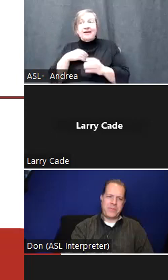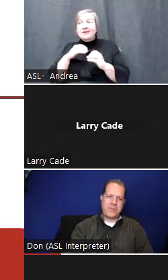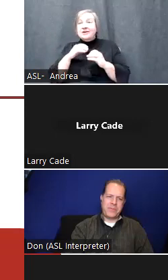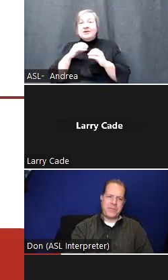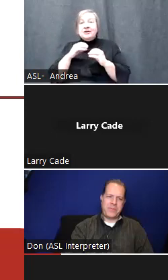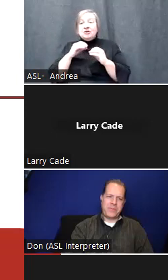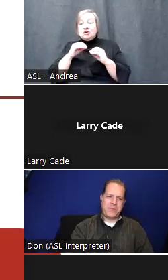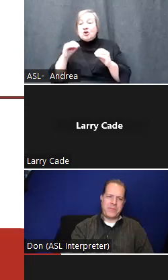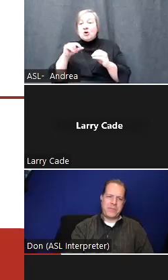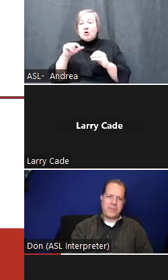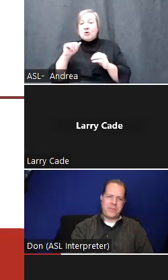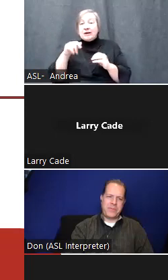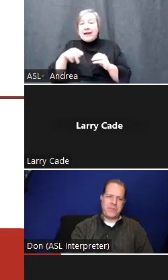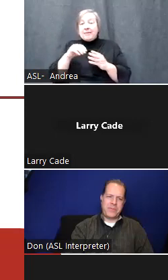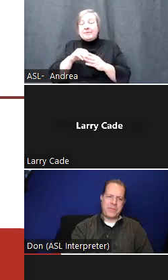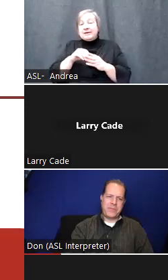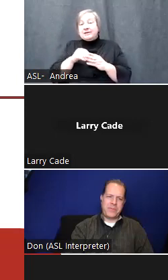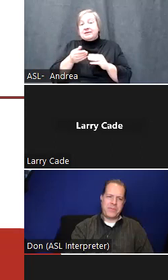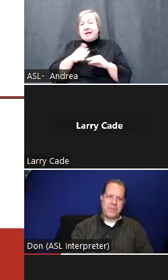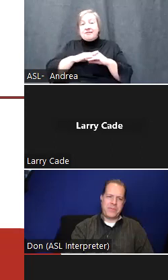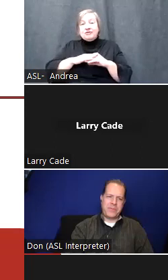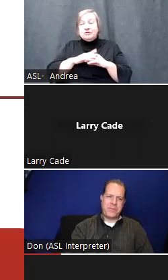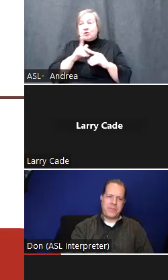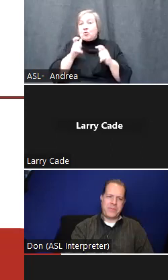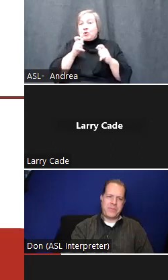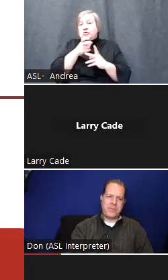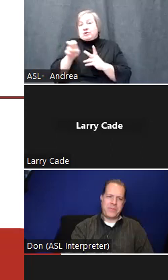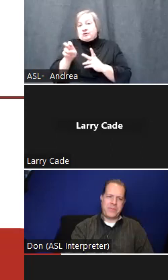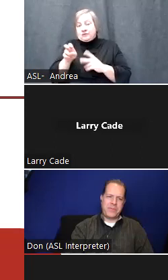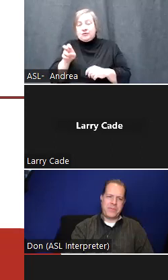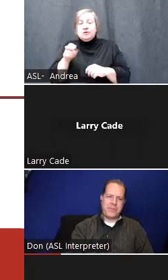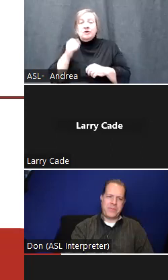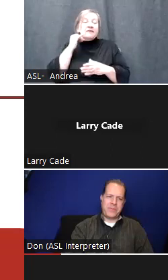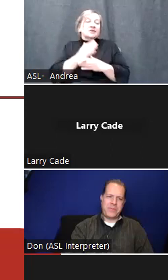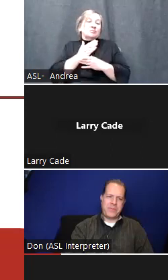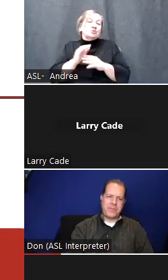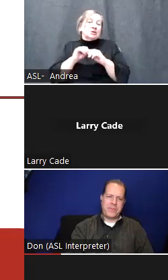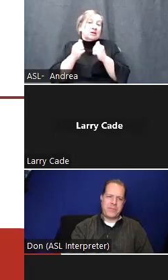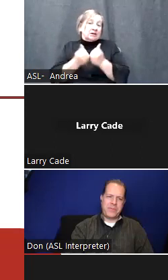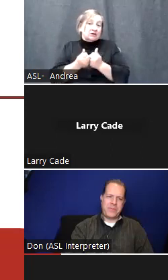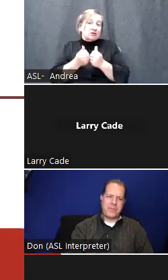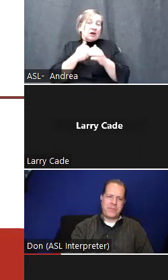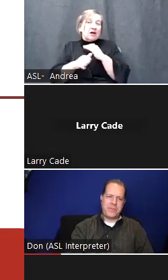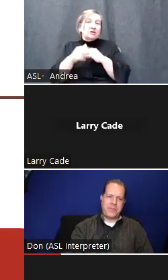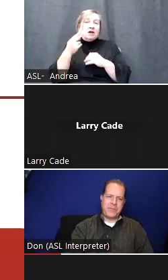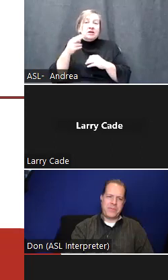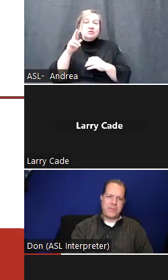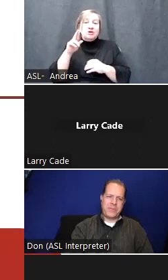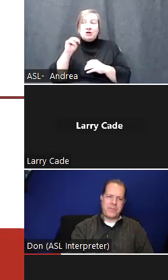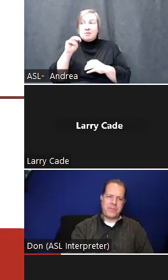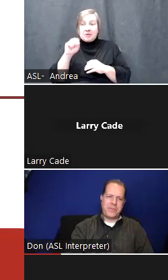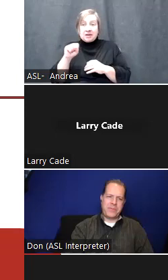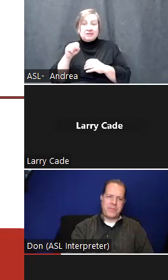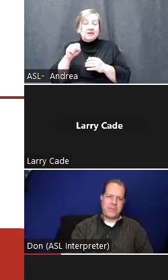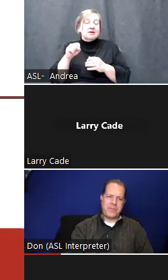it's a very quick transfer, especially if it's between agencies that are under that HRMS payroll system, or for the